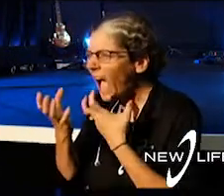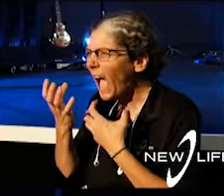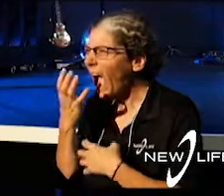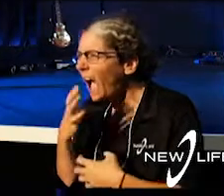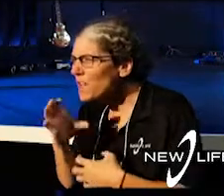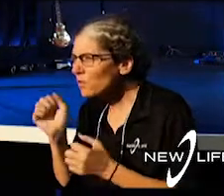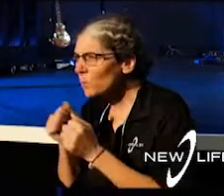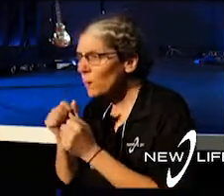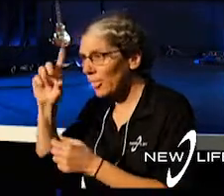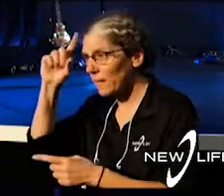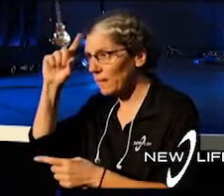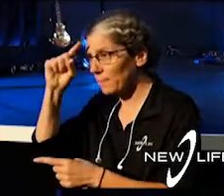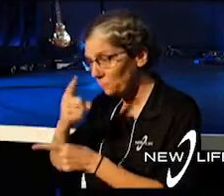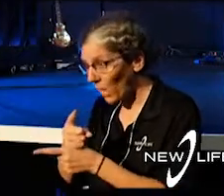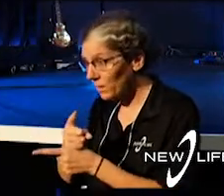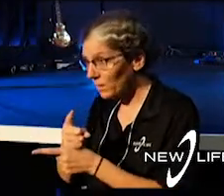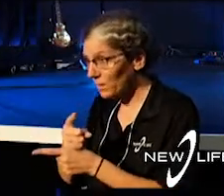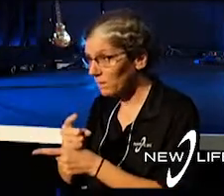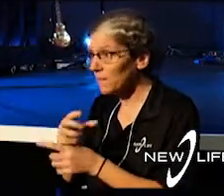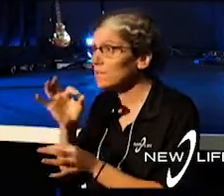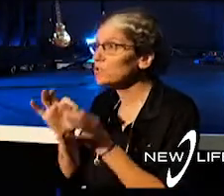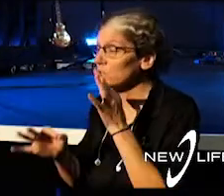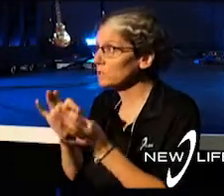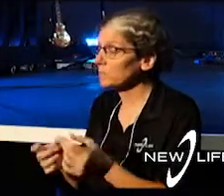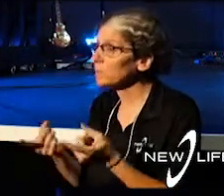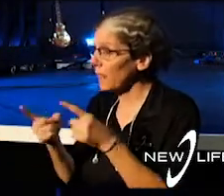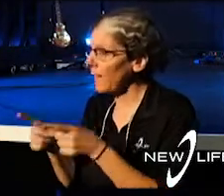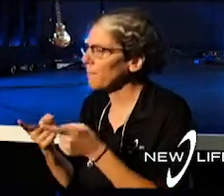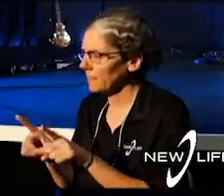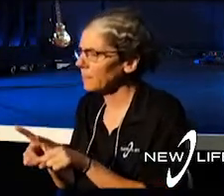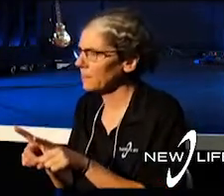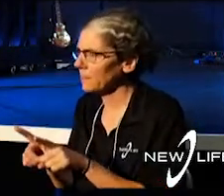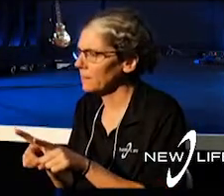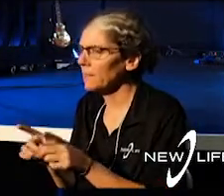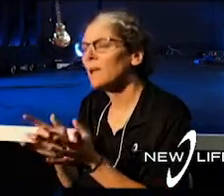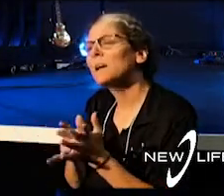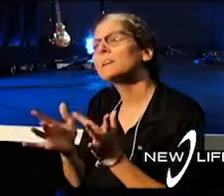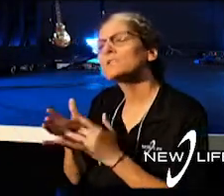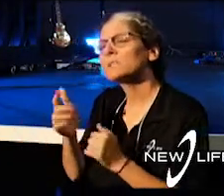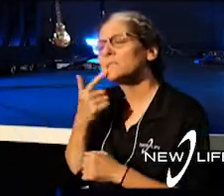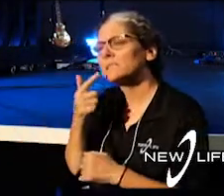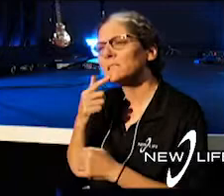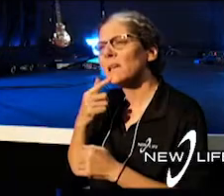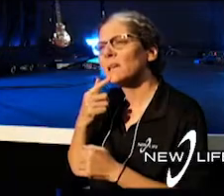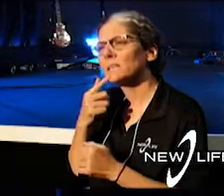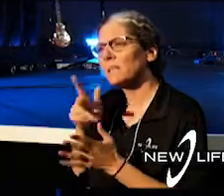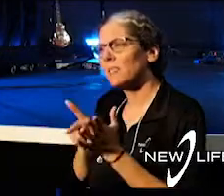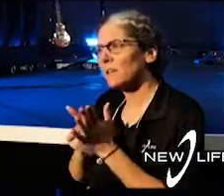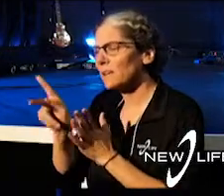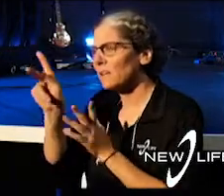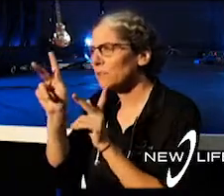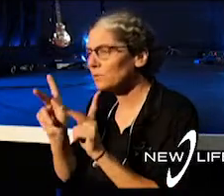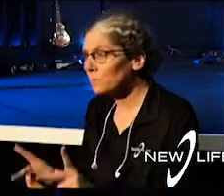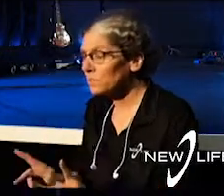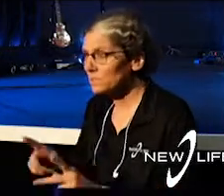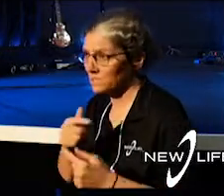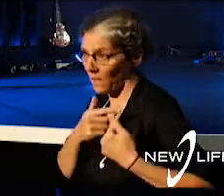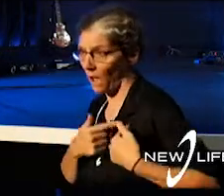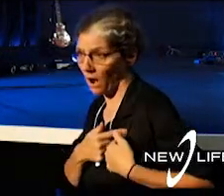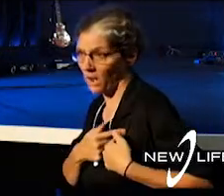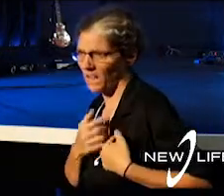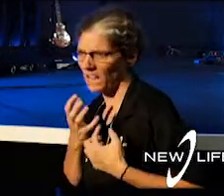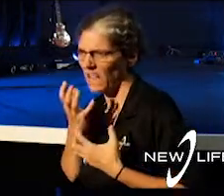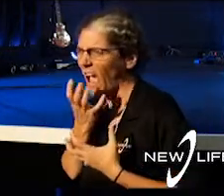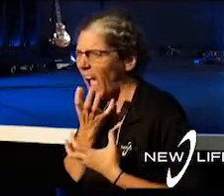brother will be liable to judgment. See, Jesus says that the murderous heart is one that's filled with